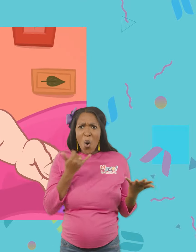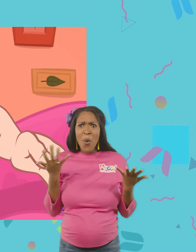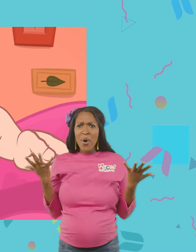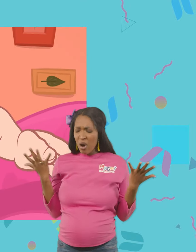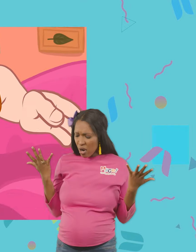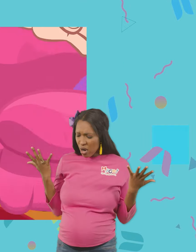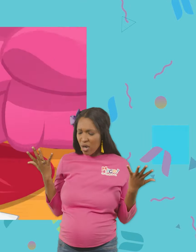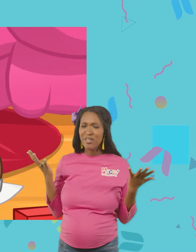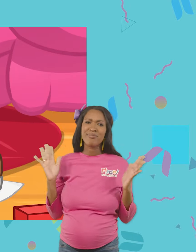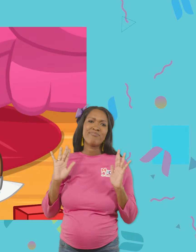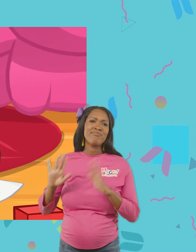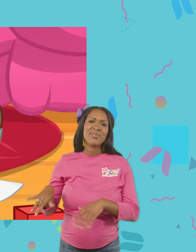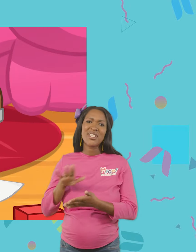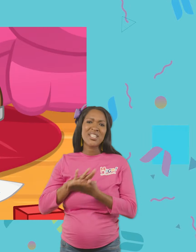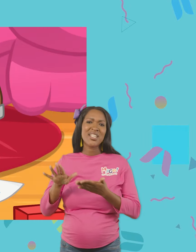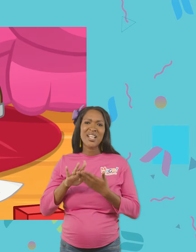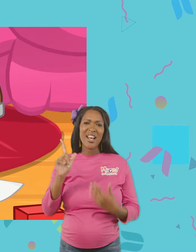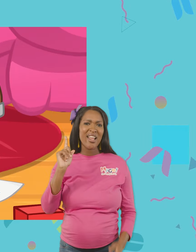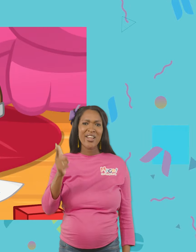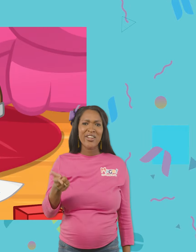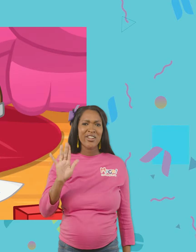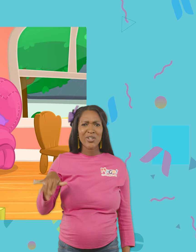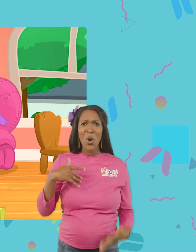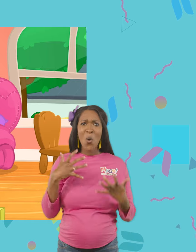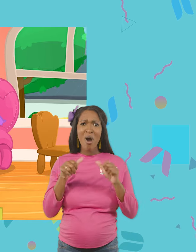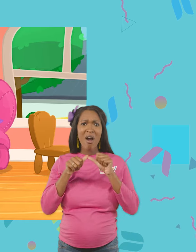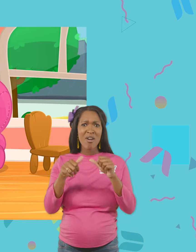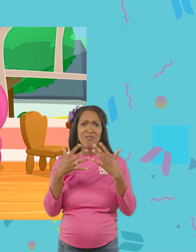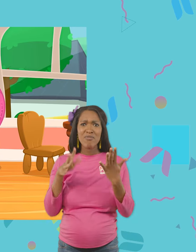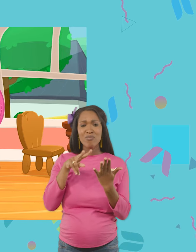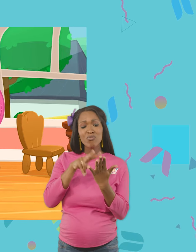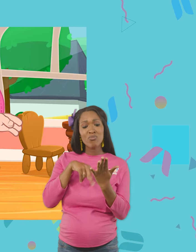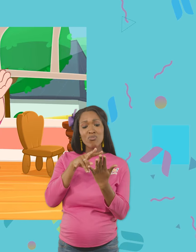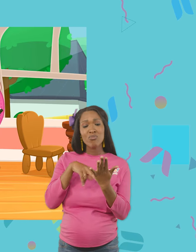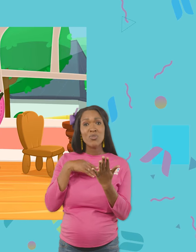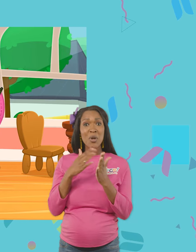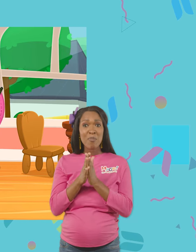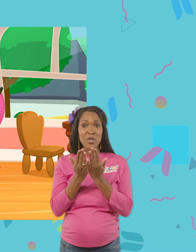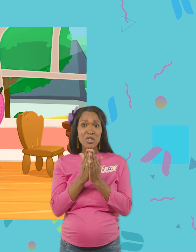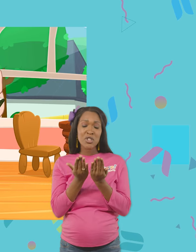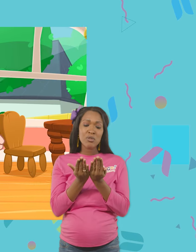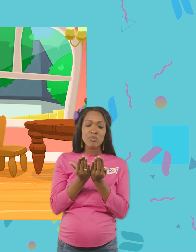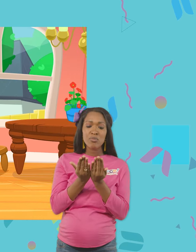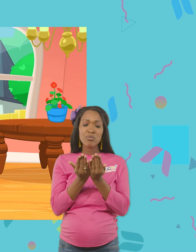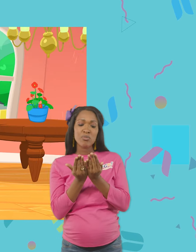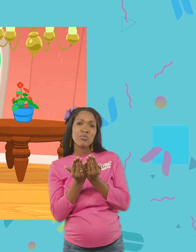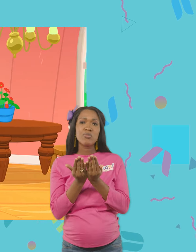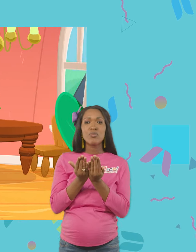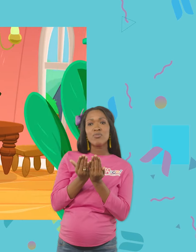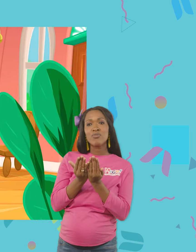Whoa! Oops! I'll clean it up later. I really want to finish reading my